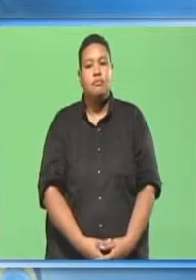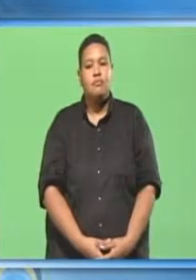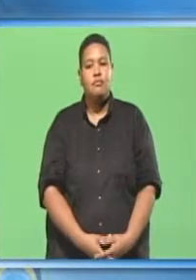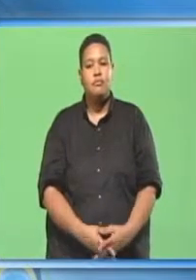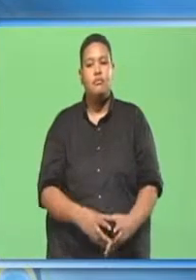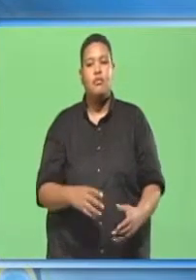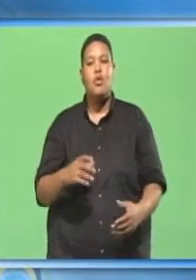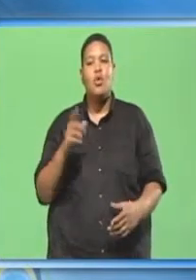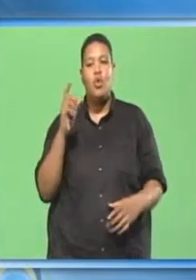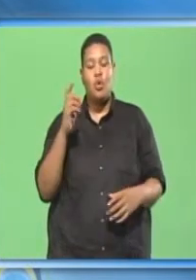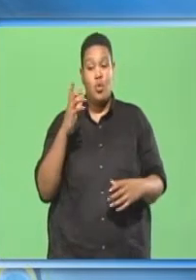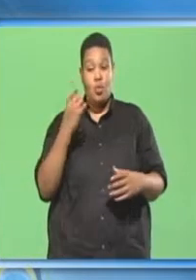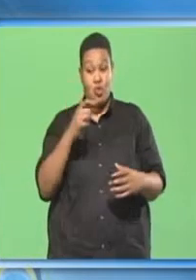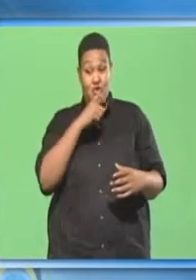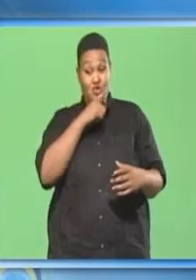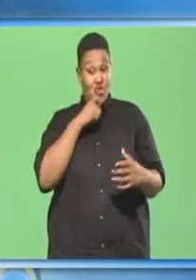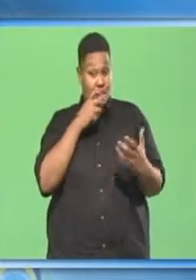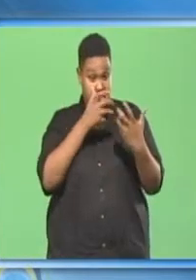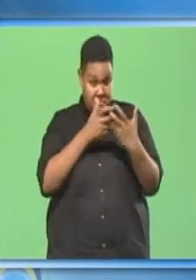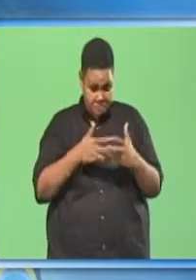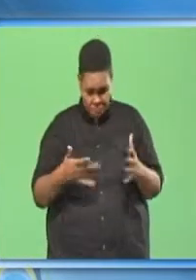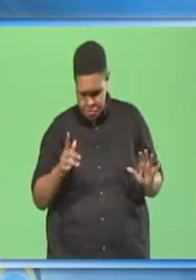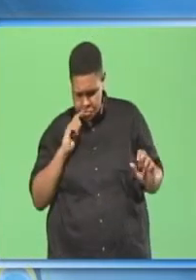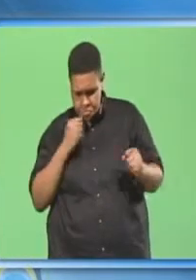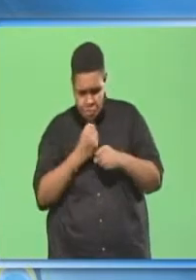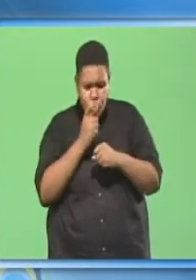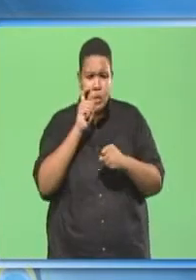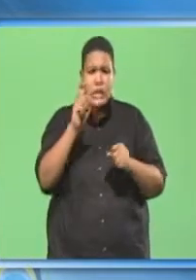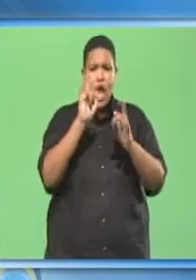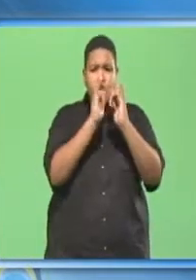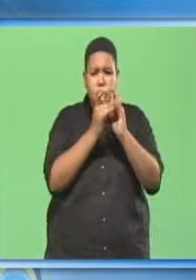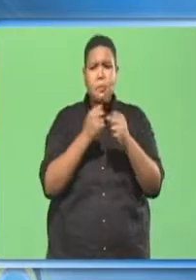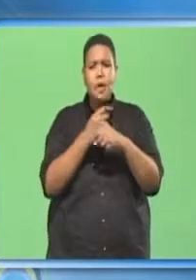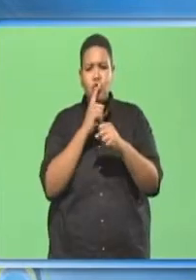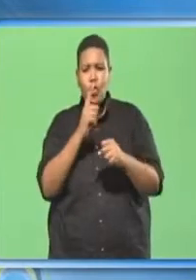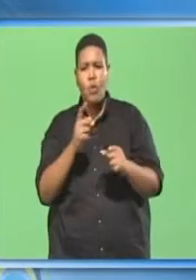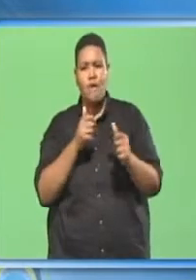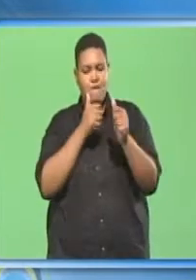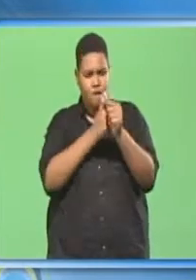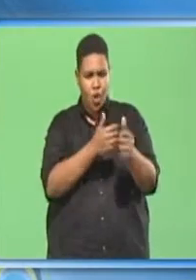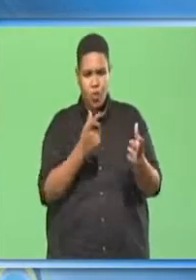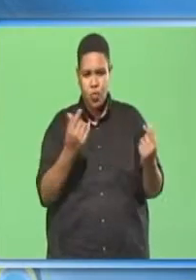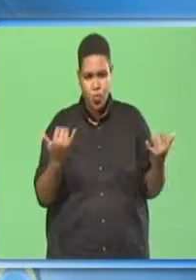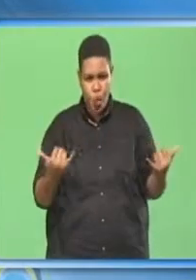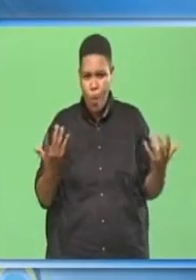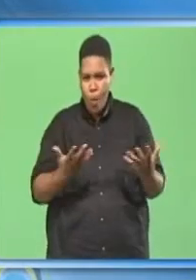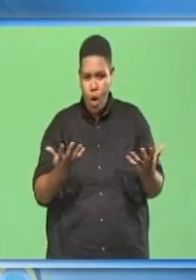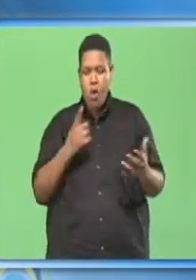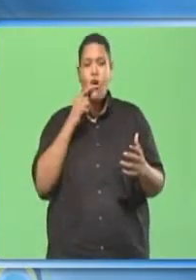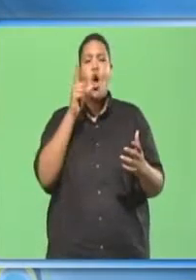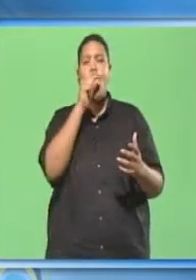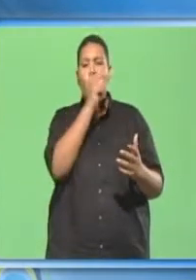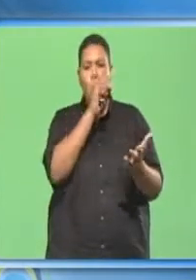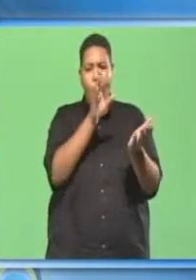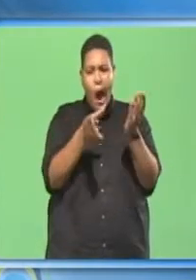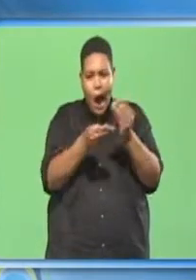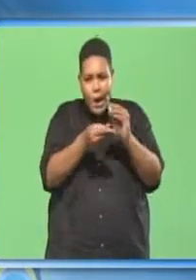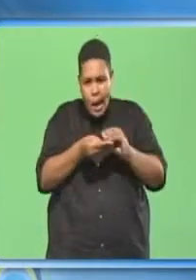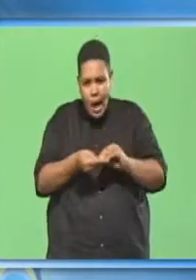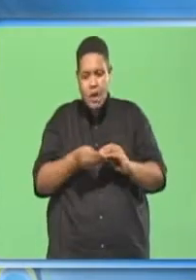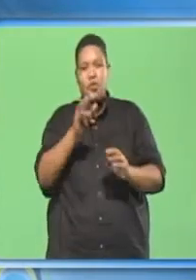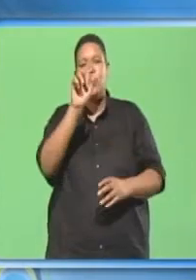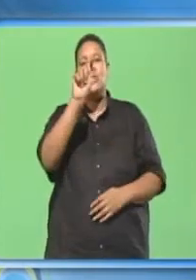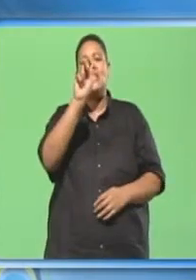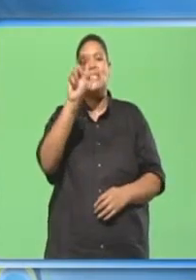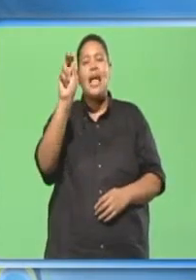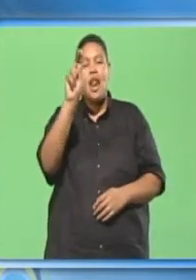Dry fit the base and make any necessary adjustment. Assemble as follows. Apply glue to tenon and the mortise.